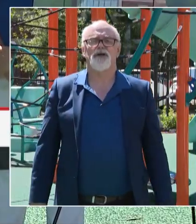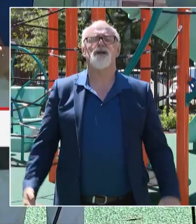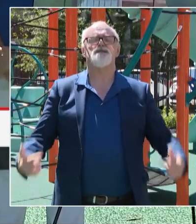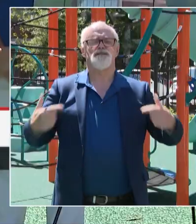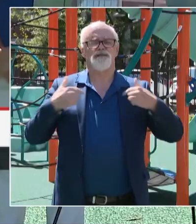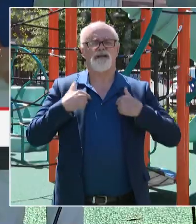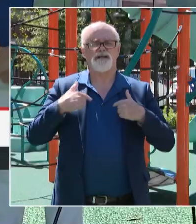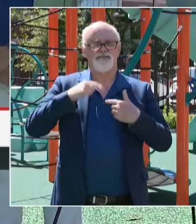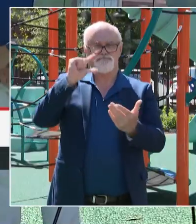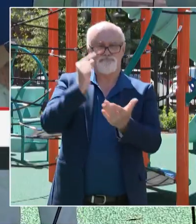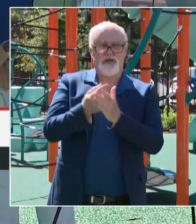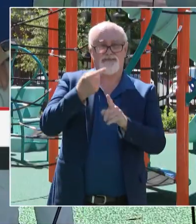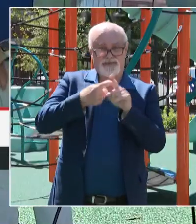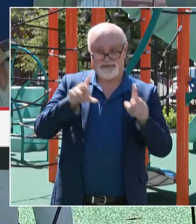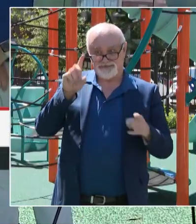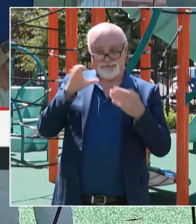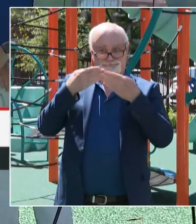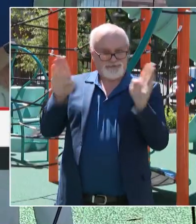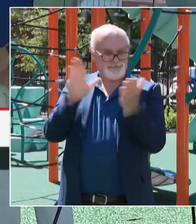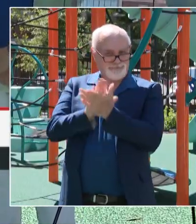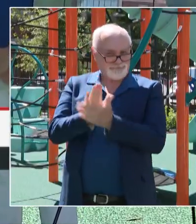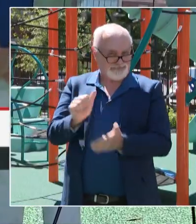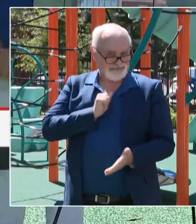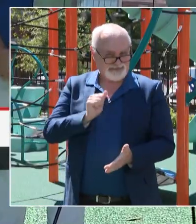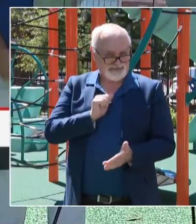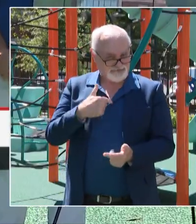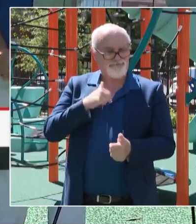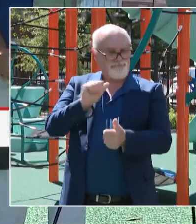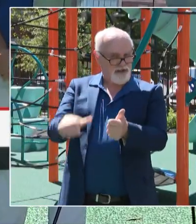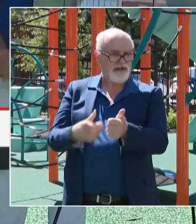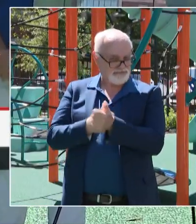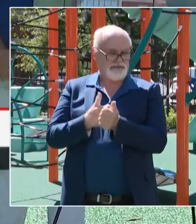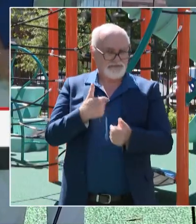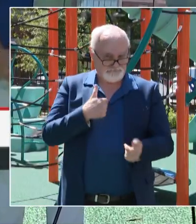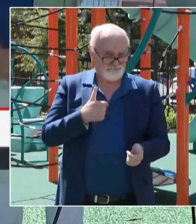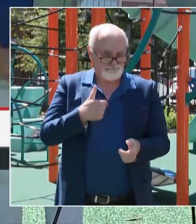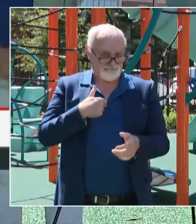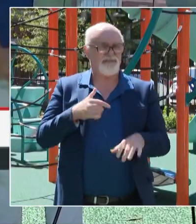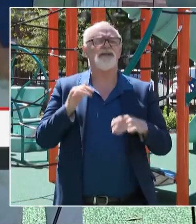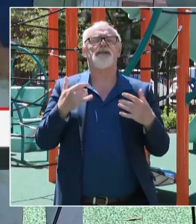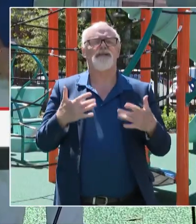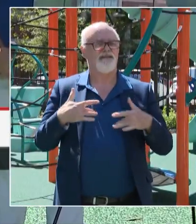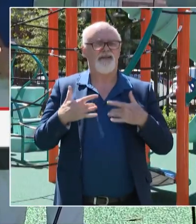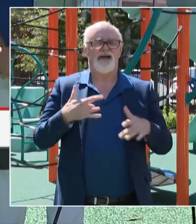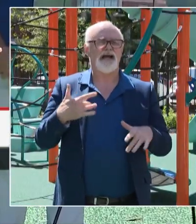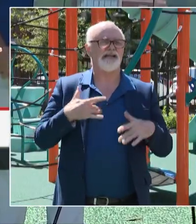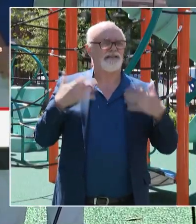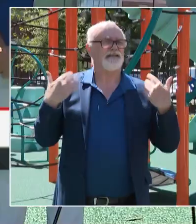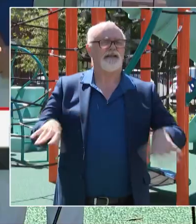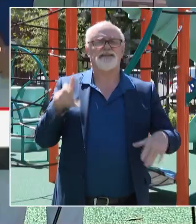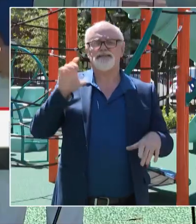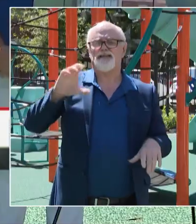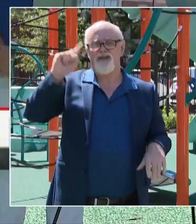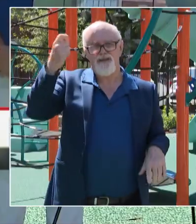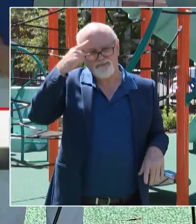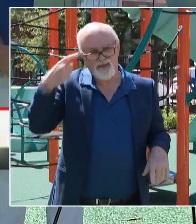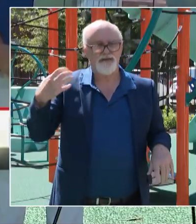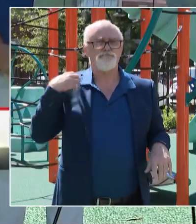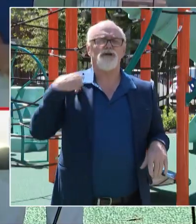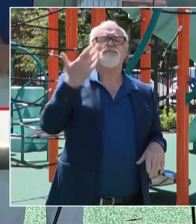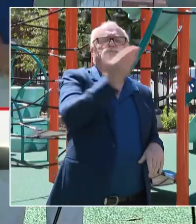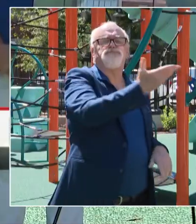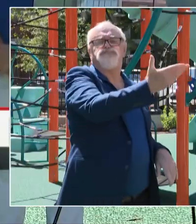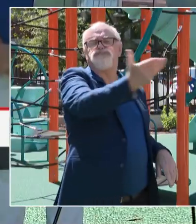there's nothing like sending your child to school here in the nation's capital. And it's nothing like the first day of school.